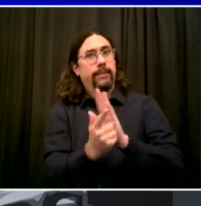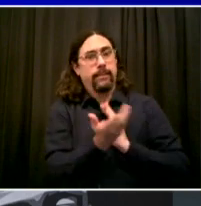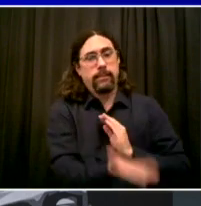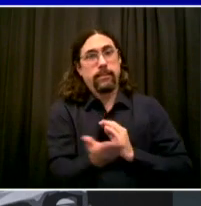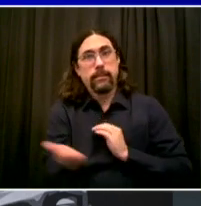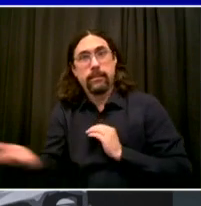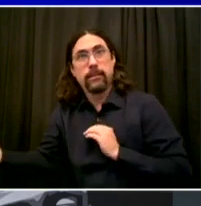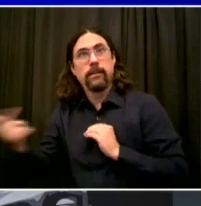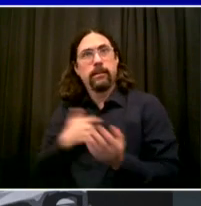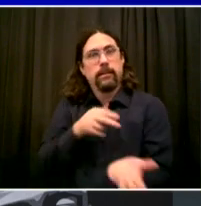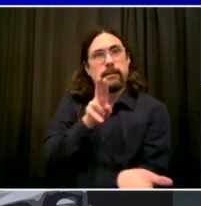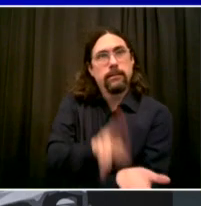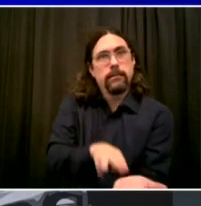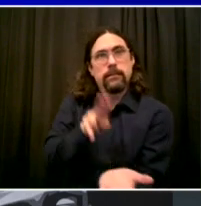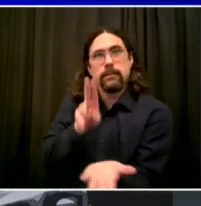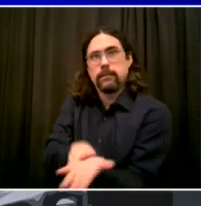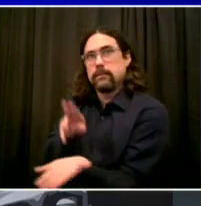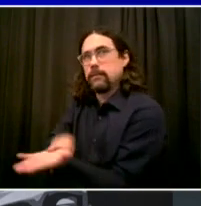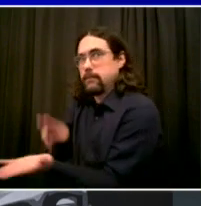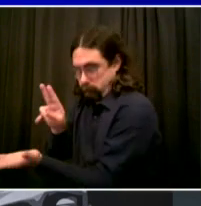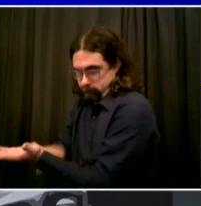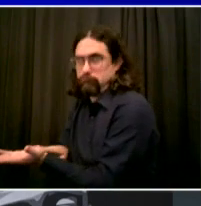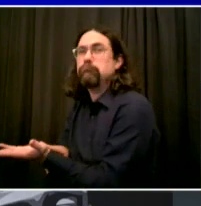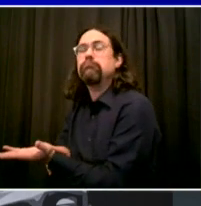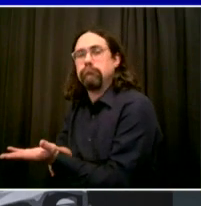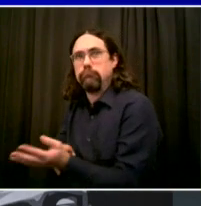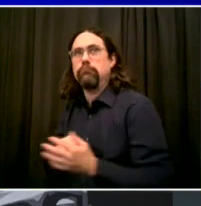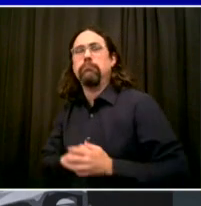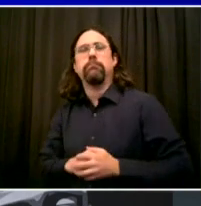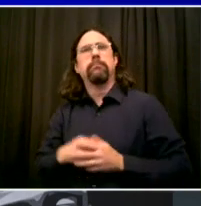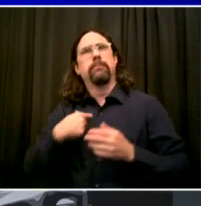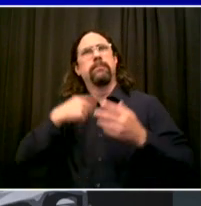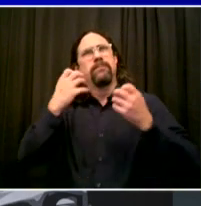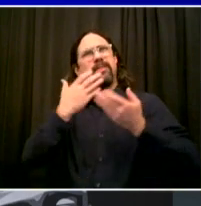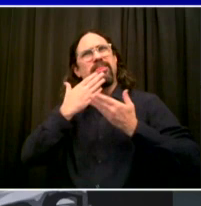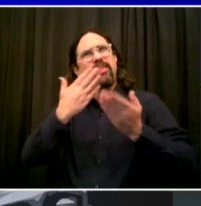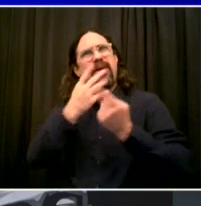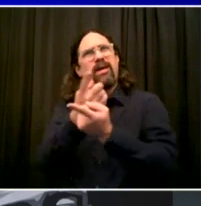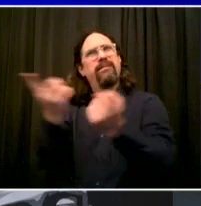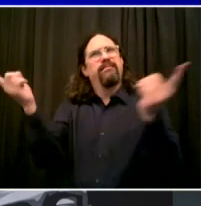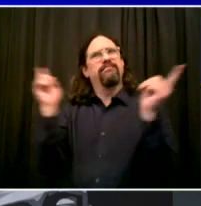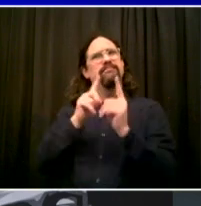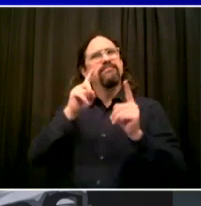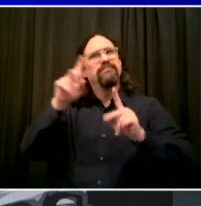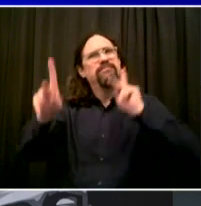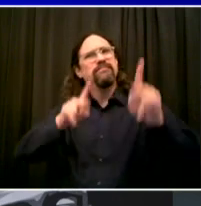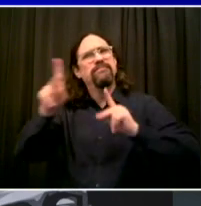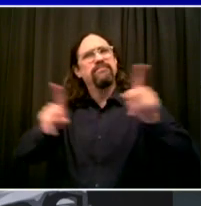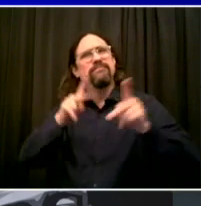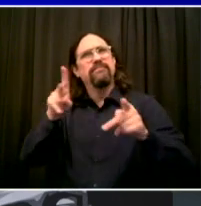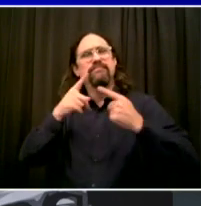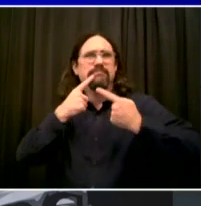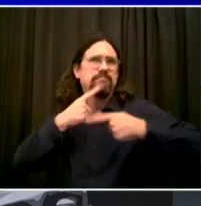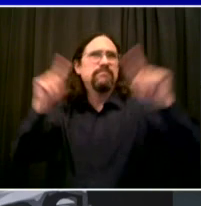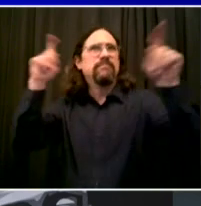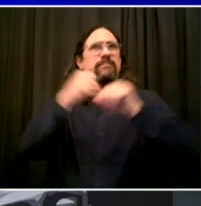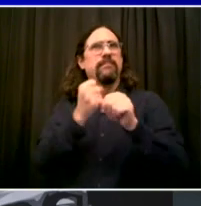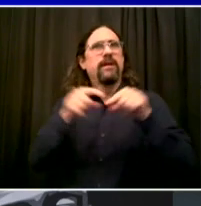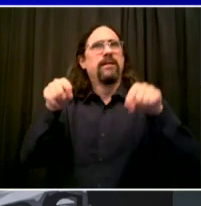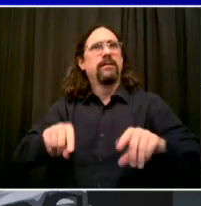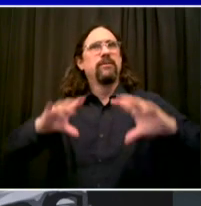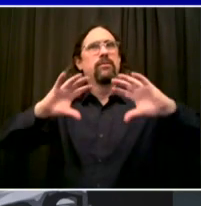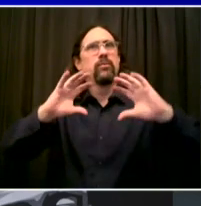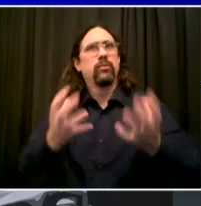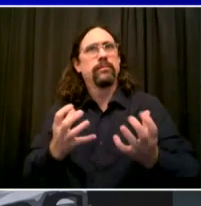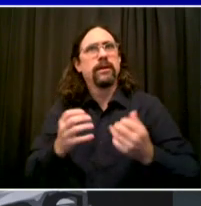yesterday, but were part of these movements over years. I want to thank the City Council. And I want to refer to something that Councilmember Vanessa